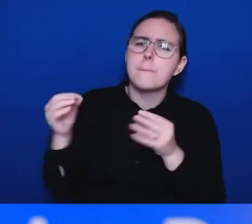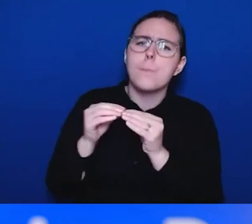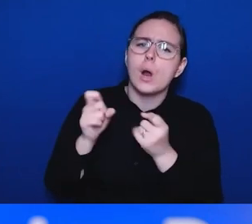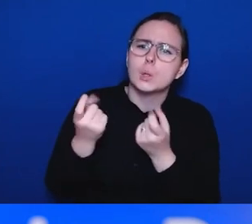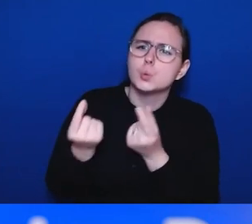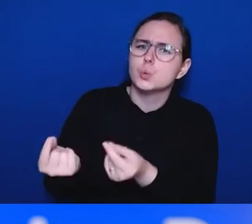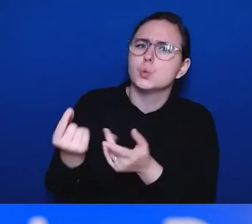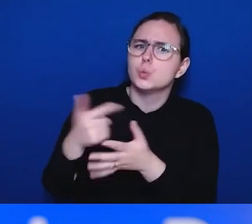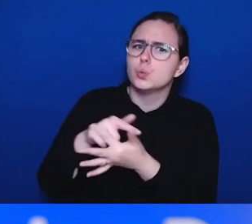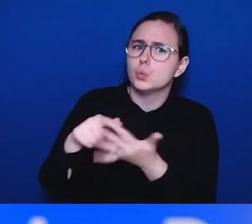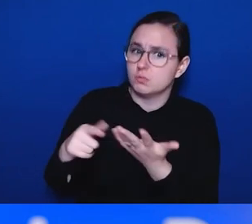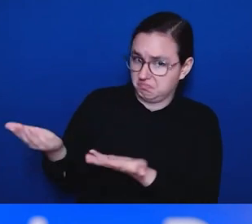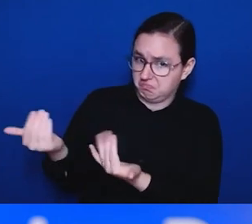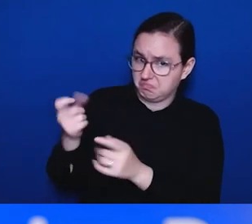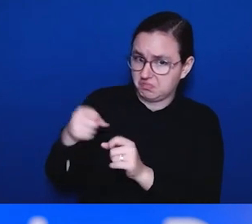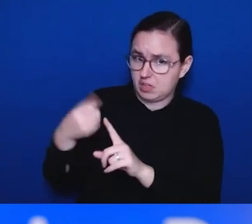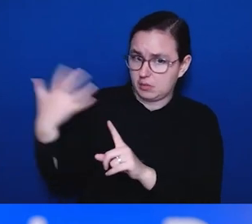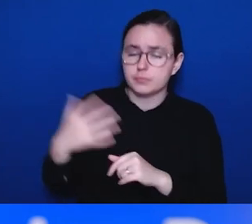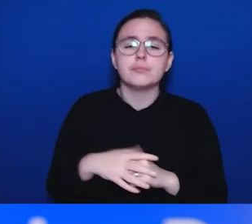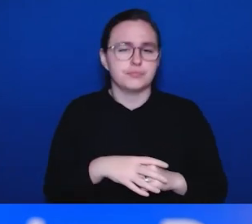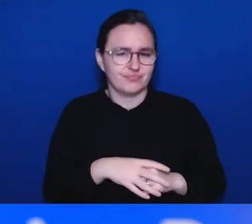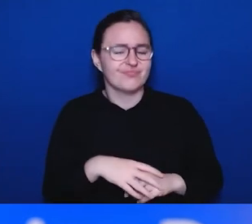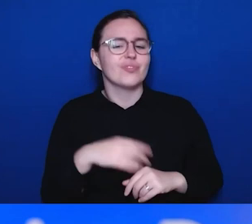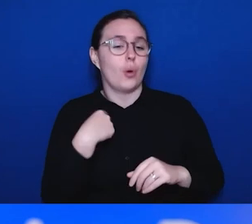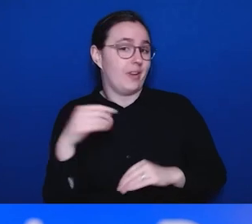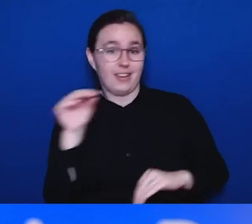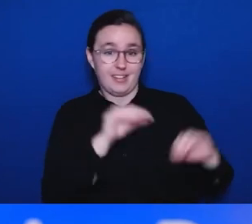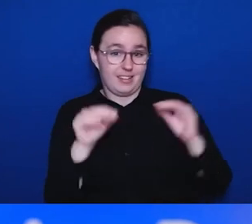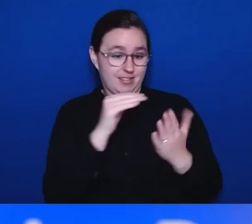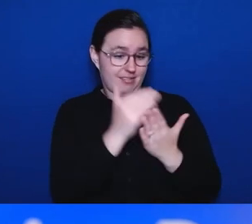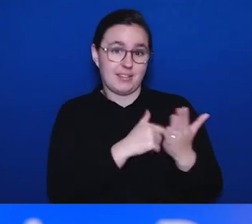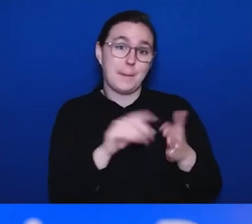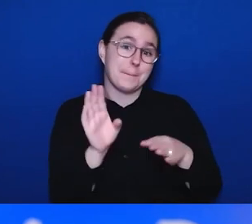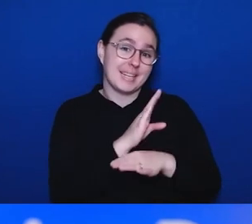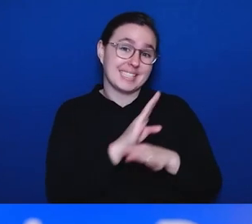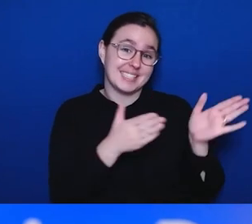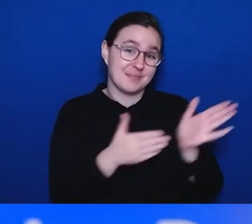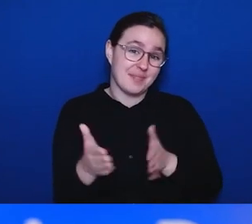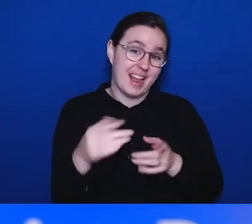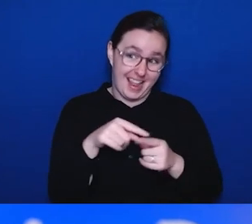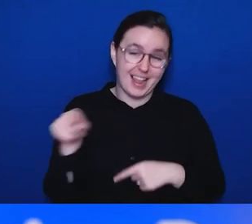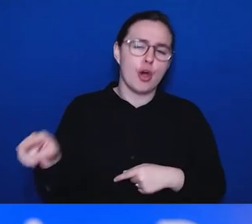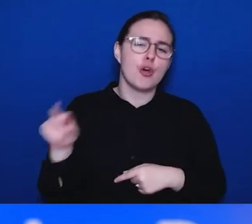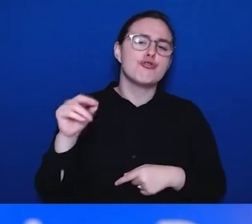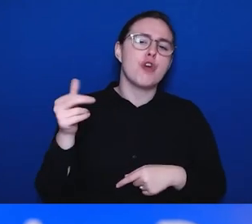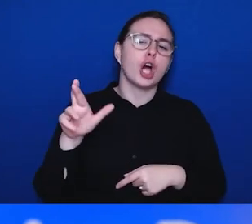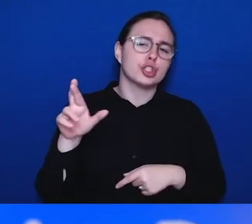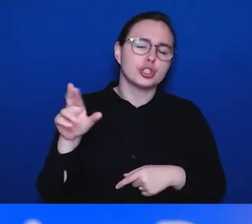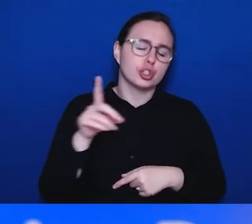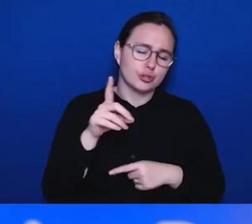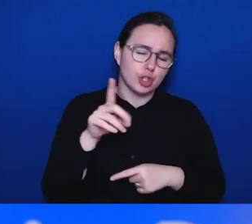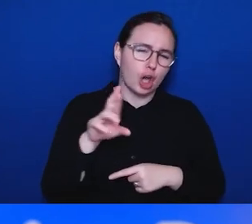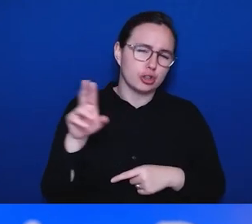what still needs to be done in advance of getting students into the classroom? Work has been underway on a business plan